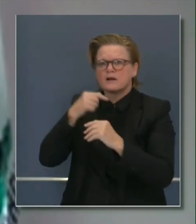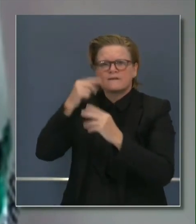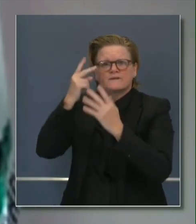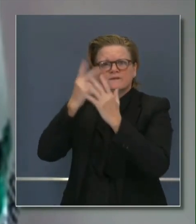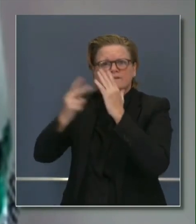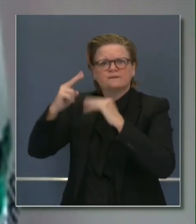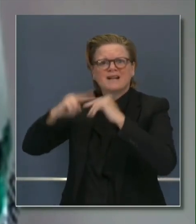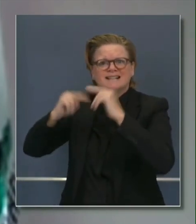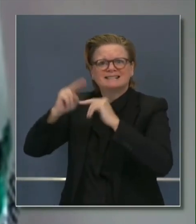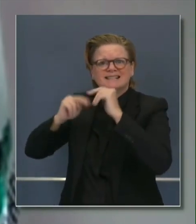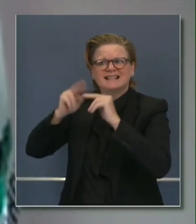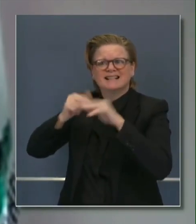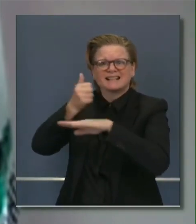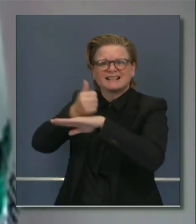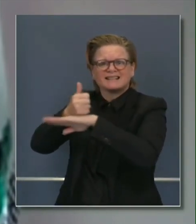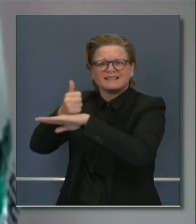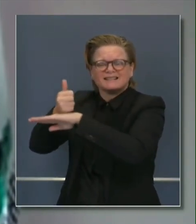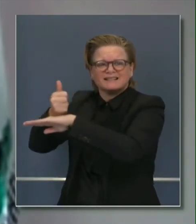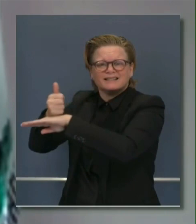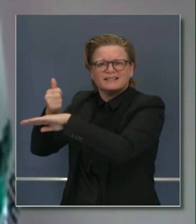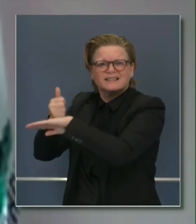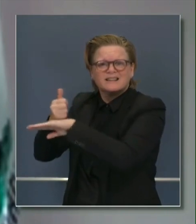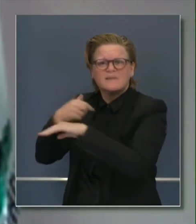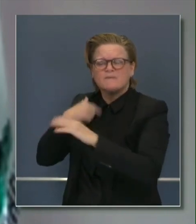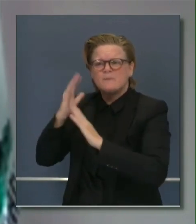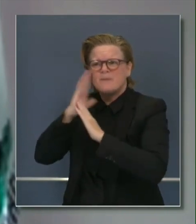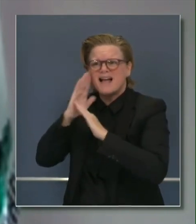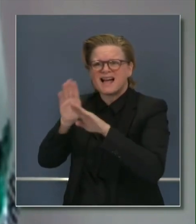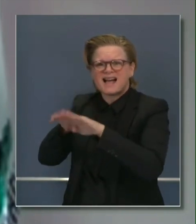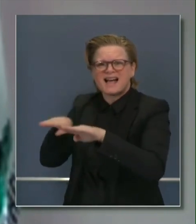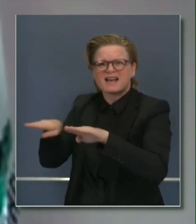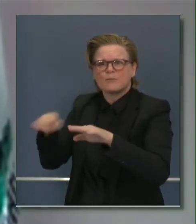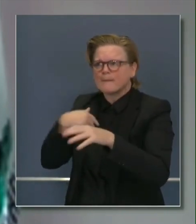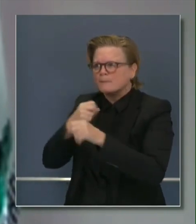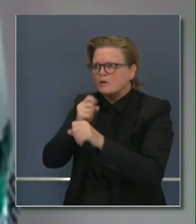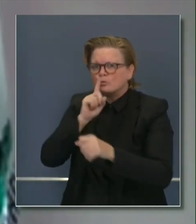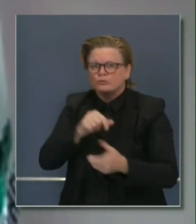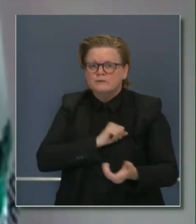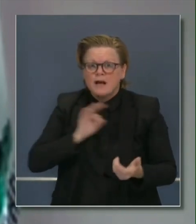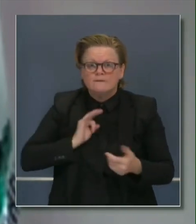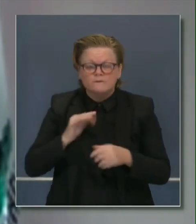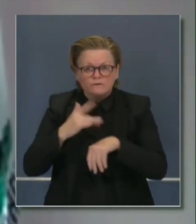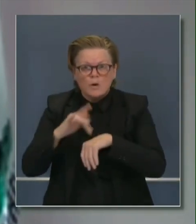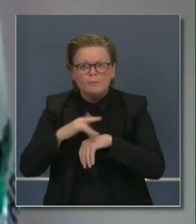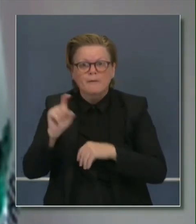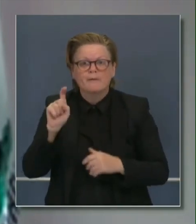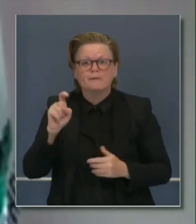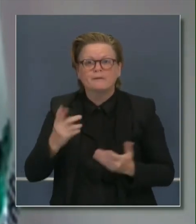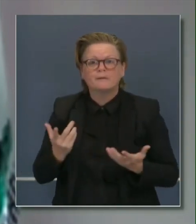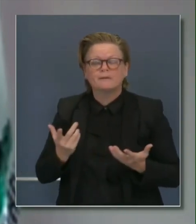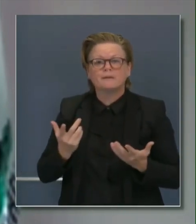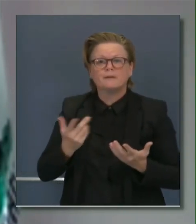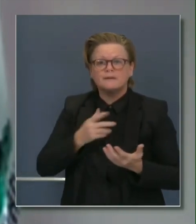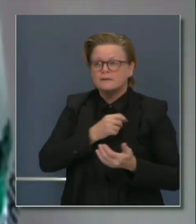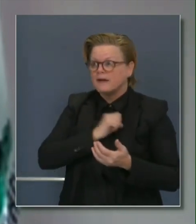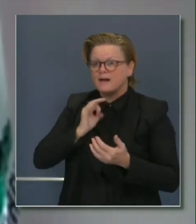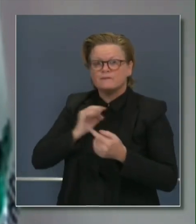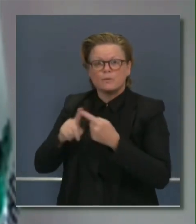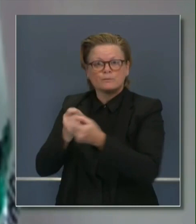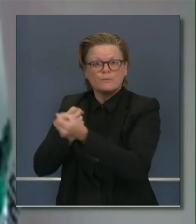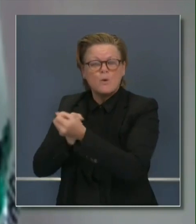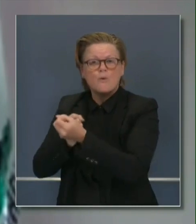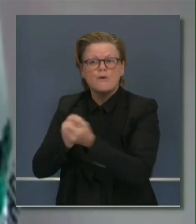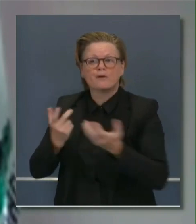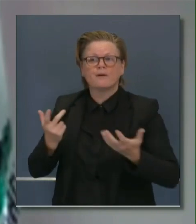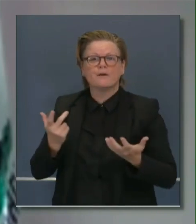governor mentioned, plus all of the medications and the other tools that allow us to take care of very sick individuals. But it is a